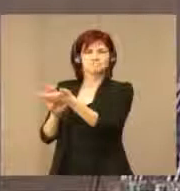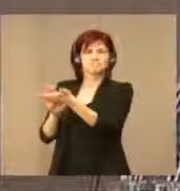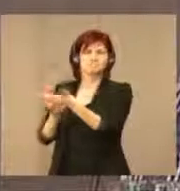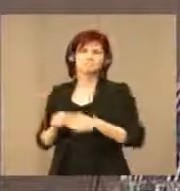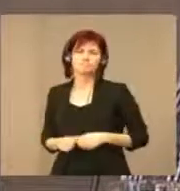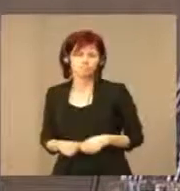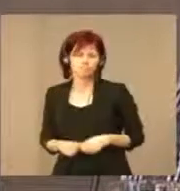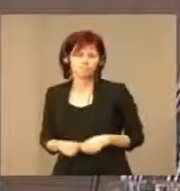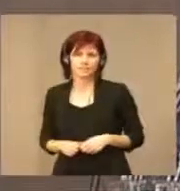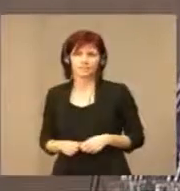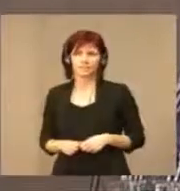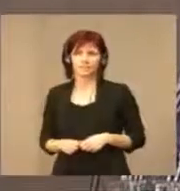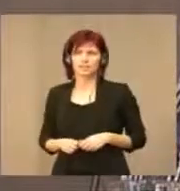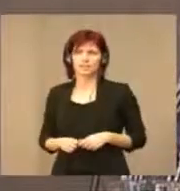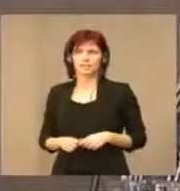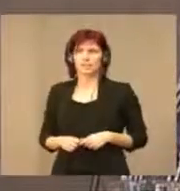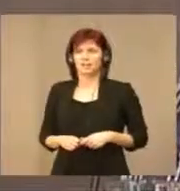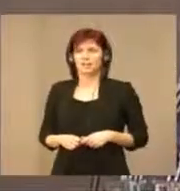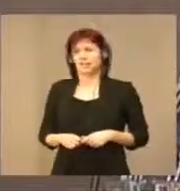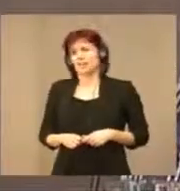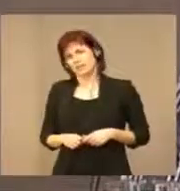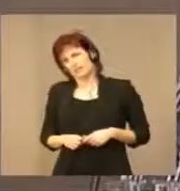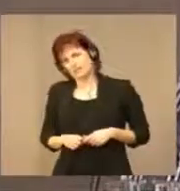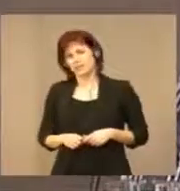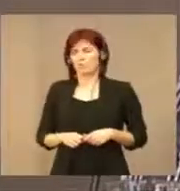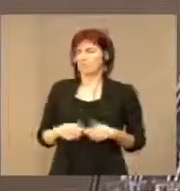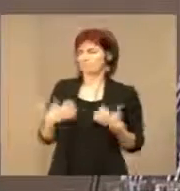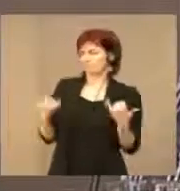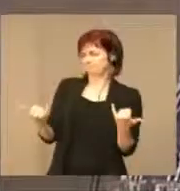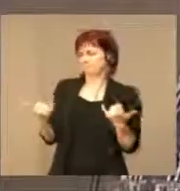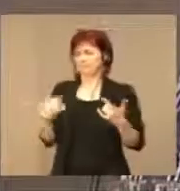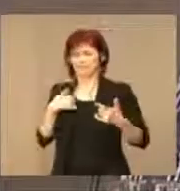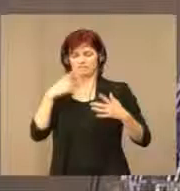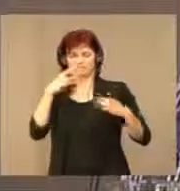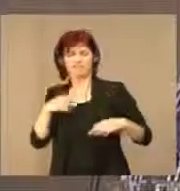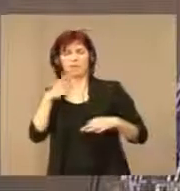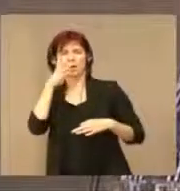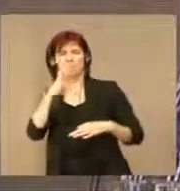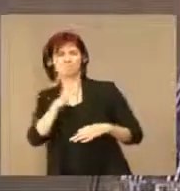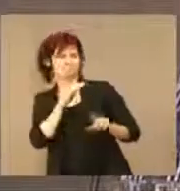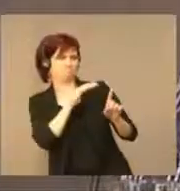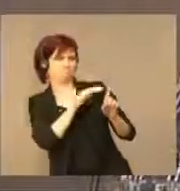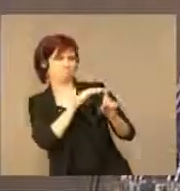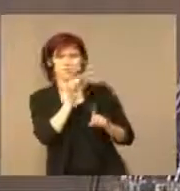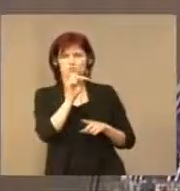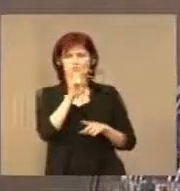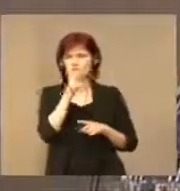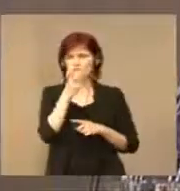pitch. And I'll have a follow-up conversation with Trevor. I would really